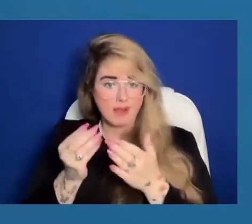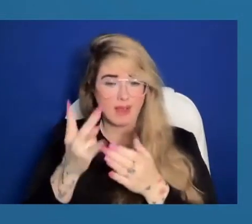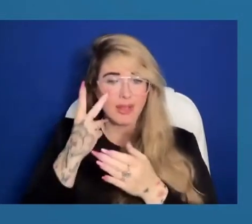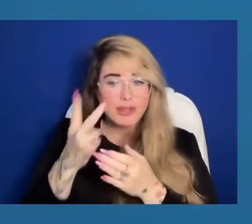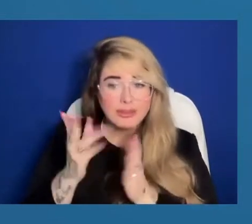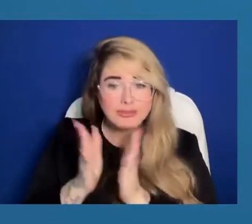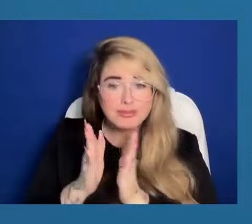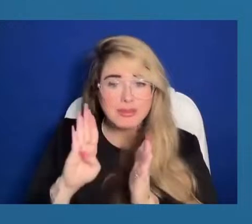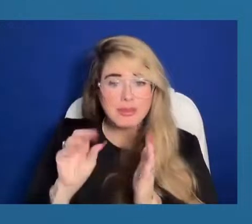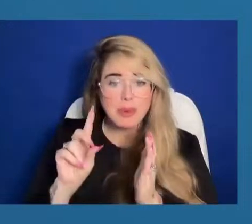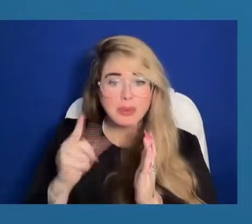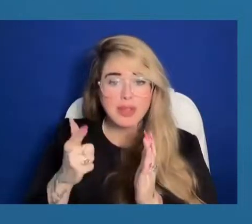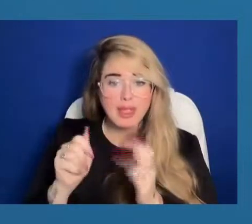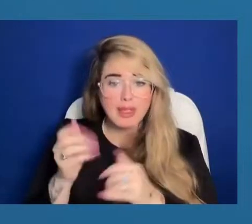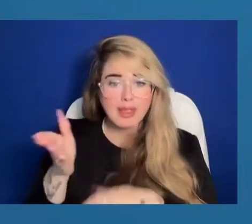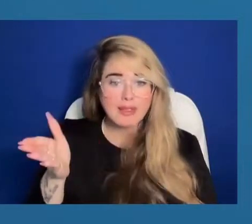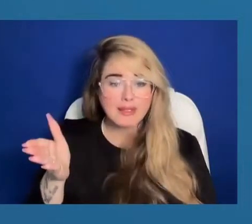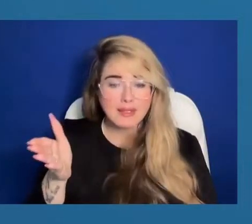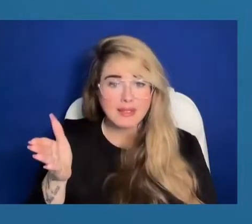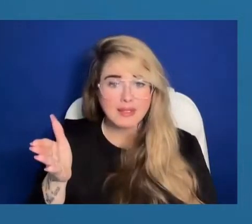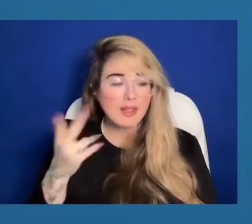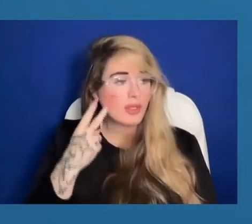there. Look at the